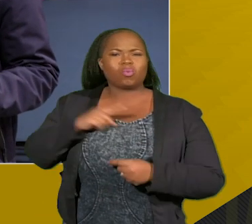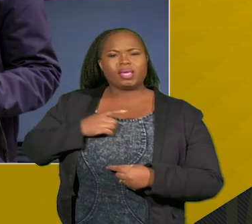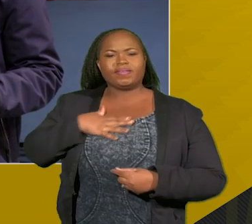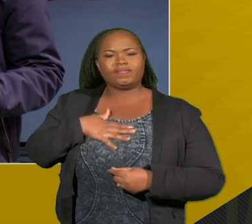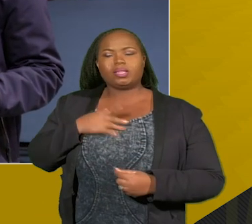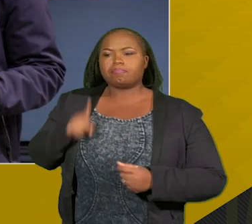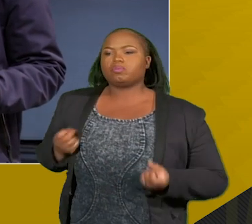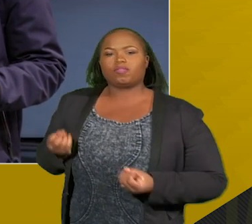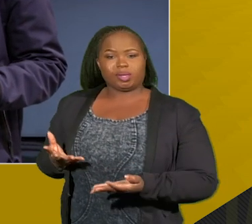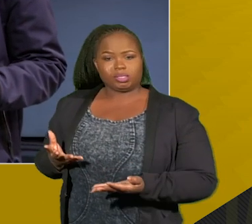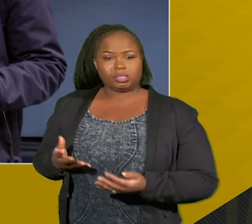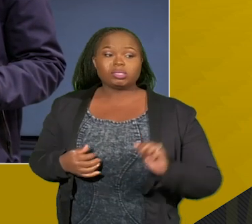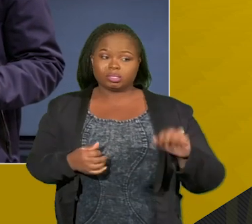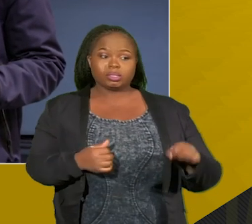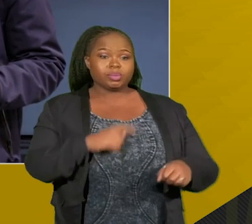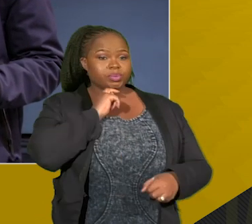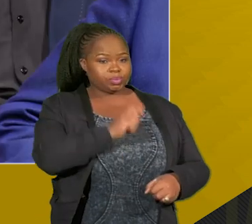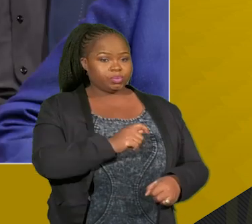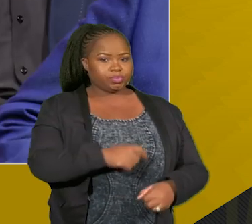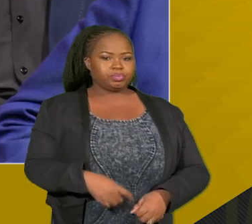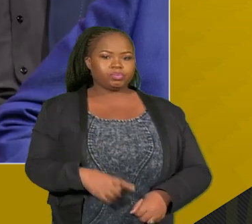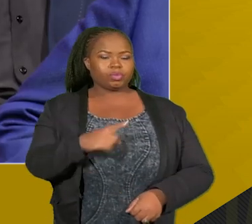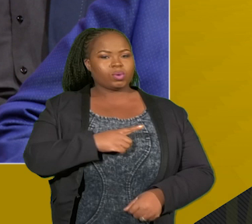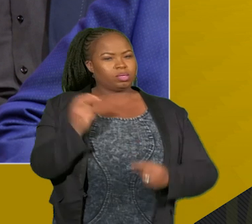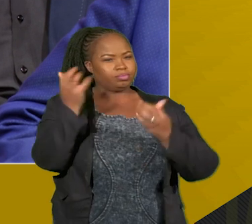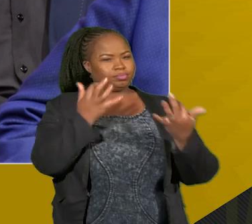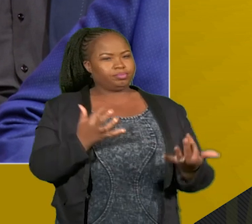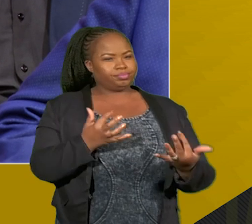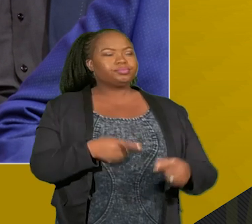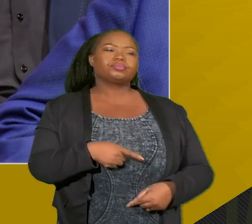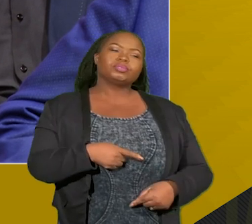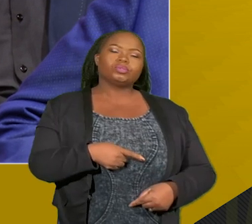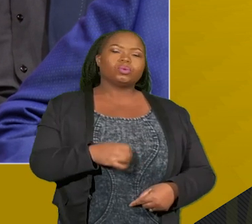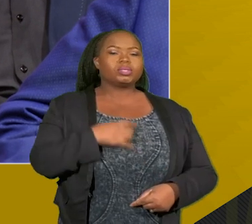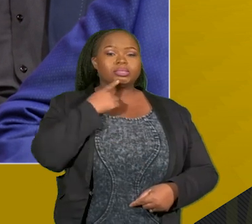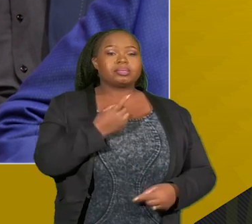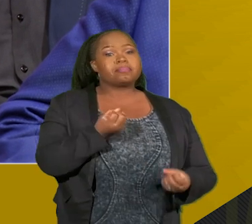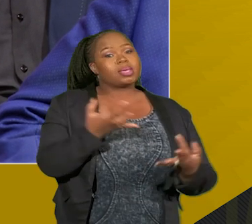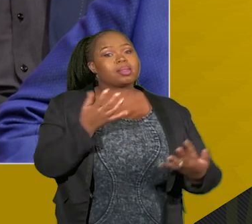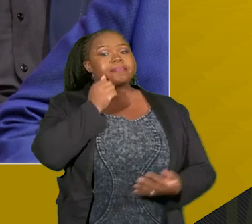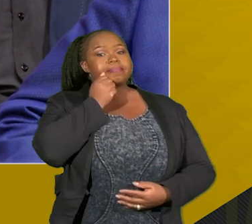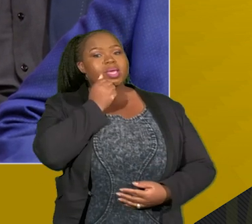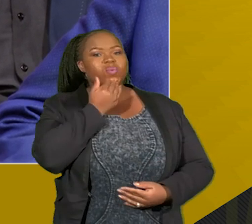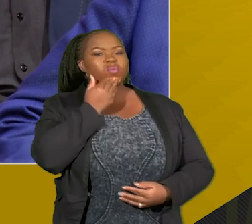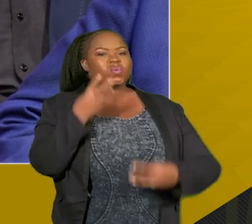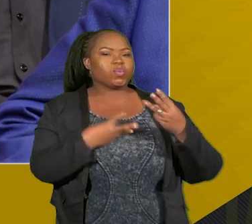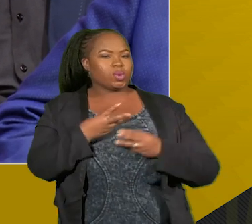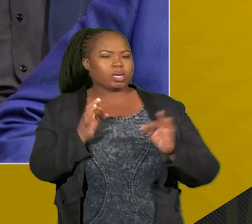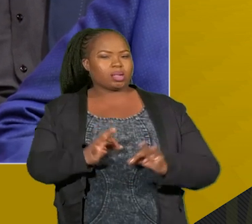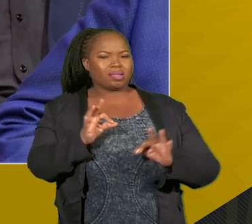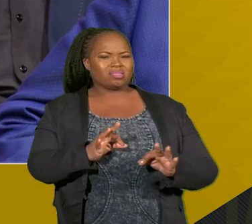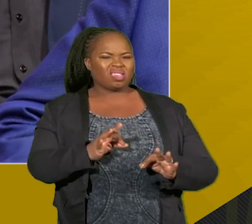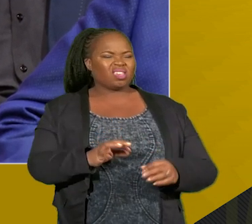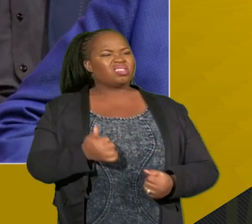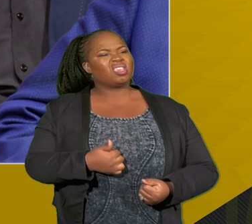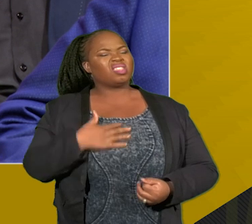men. Yes, that's true. In fact, statistically, bachekile ukuthi most of abo baba bangasebenzi. In fact, they're losing